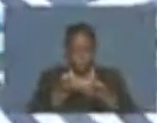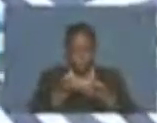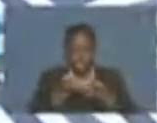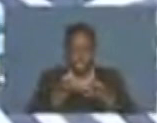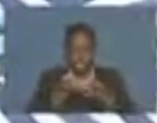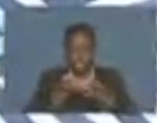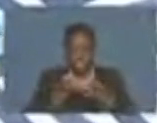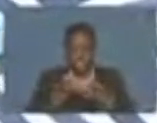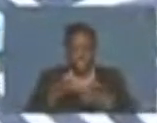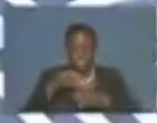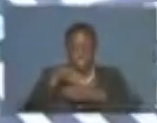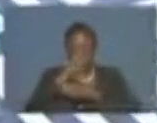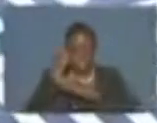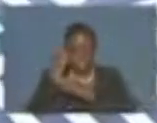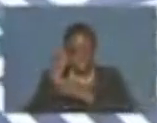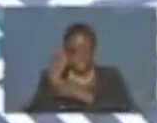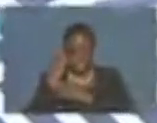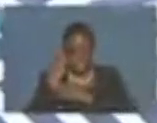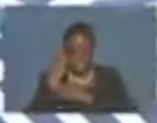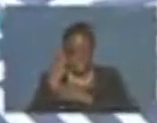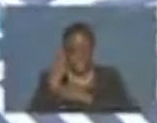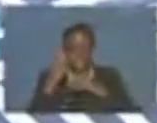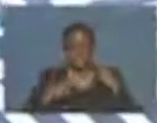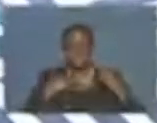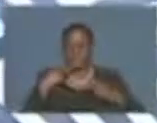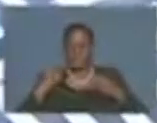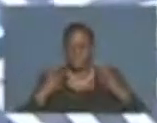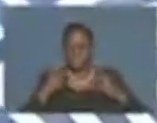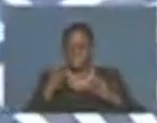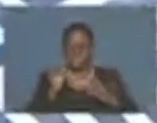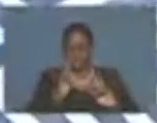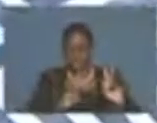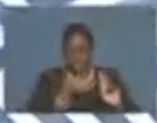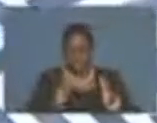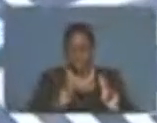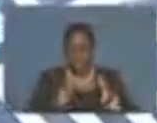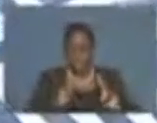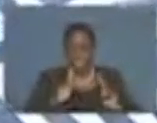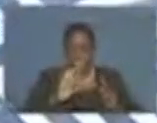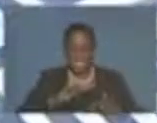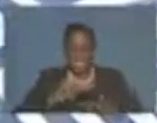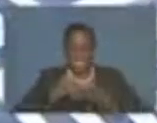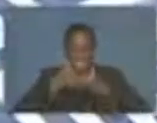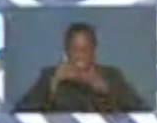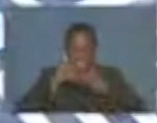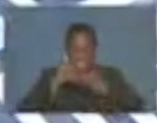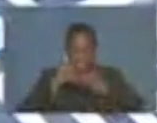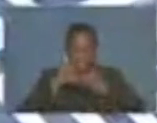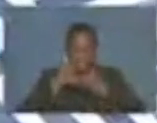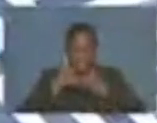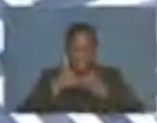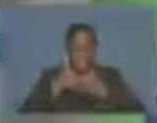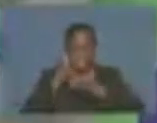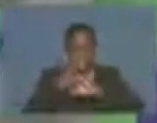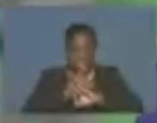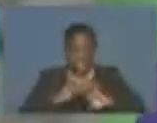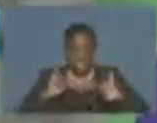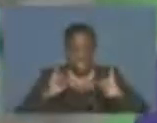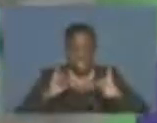extrapolate from these consultations the voice of the people as well as recommendations to take to the international